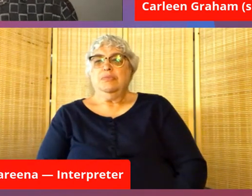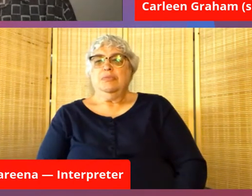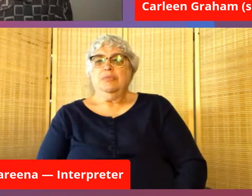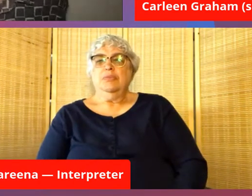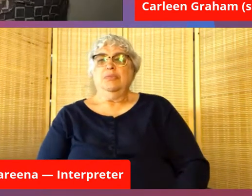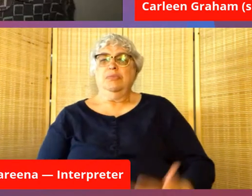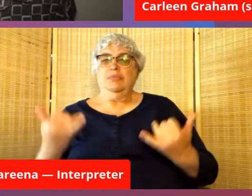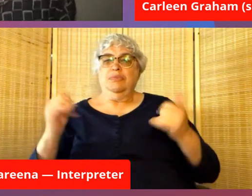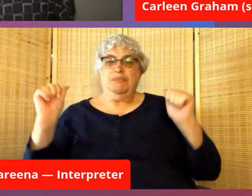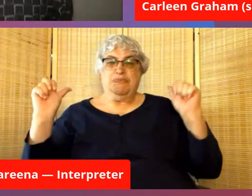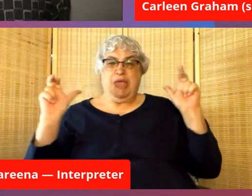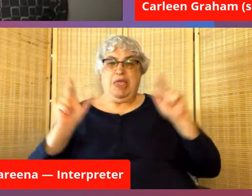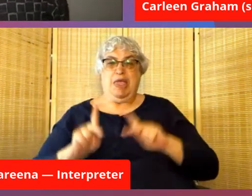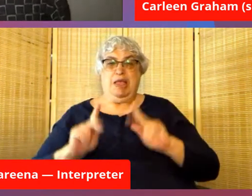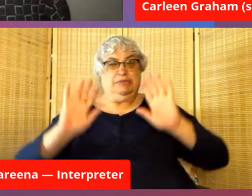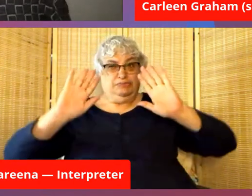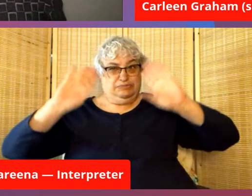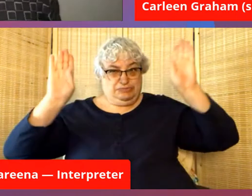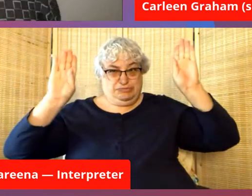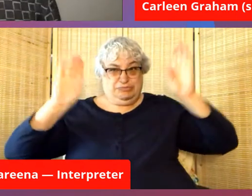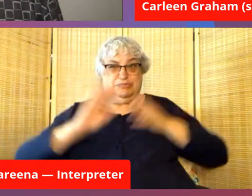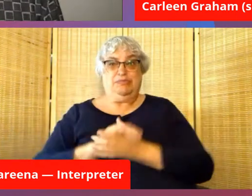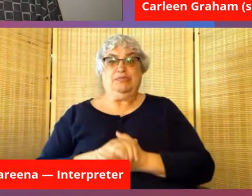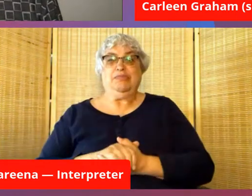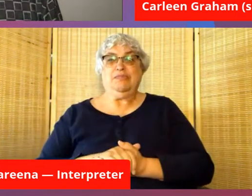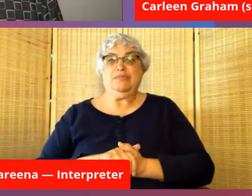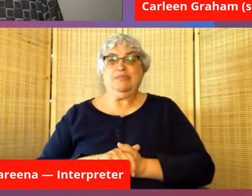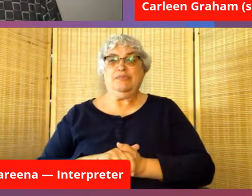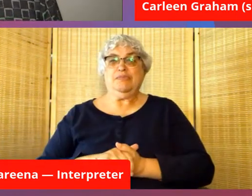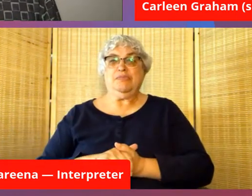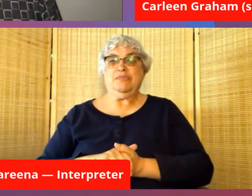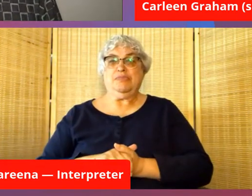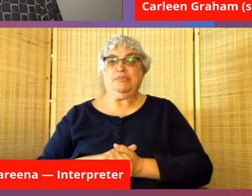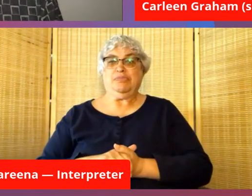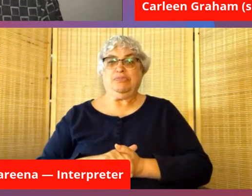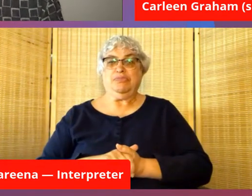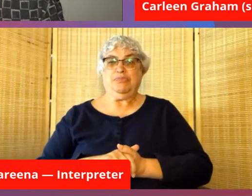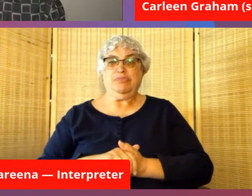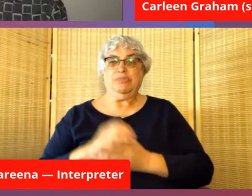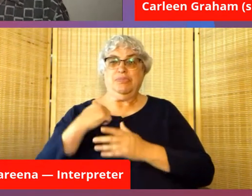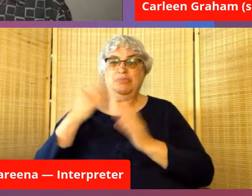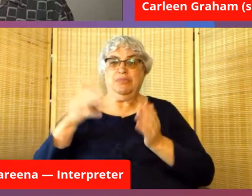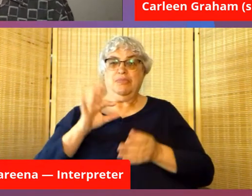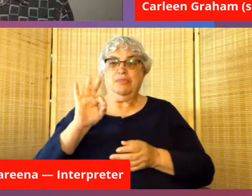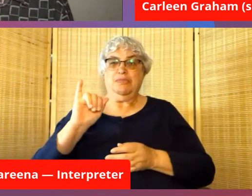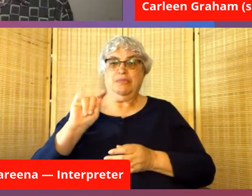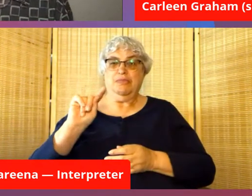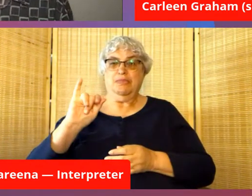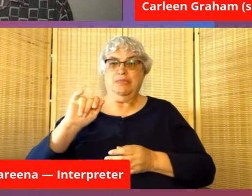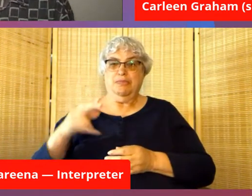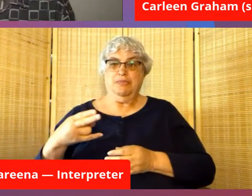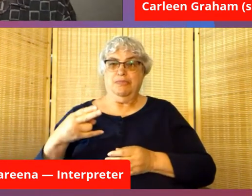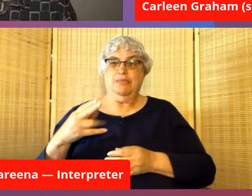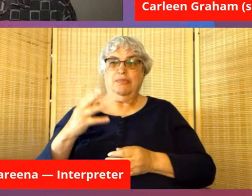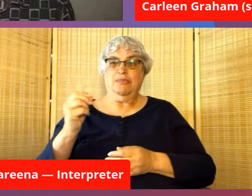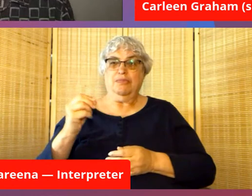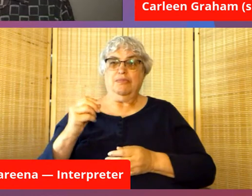And we're back, I believe. So are we gonna bring Fatih back on, or are we